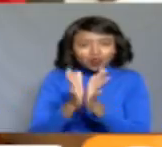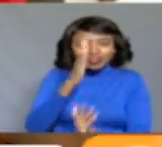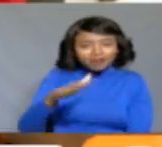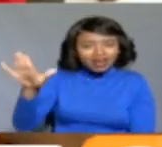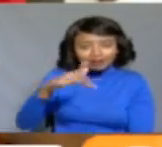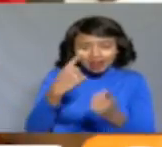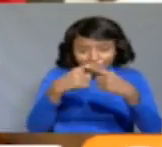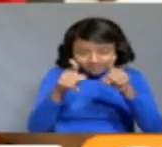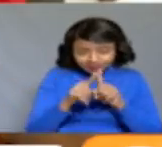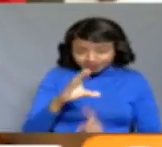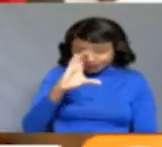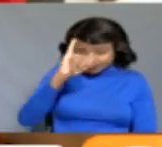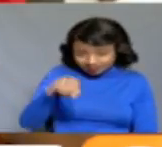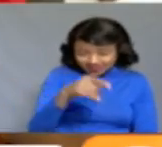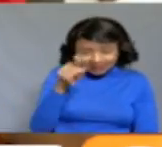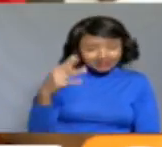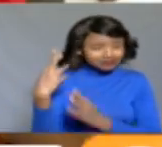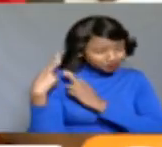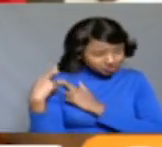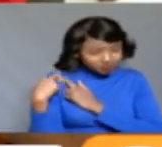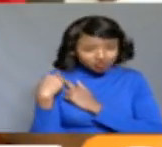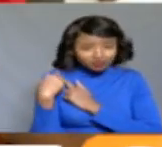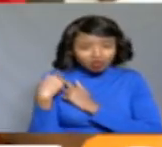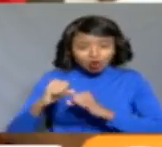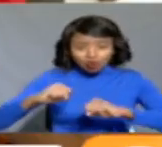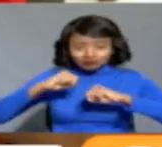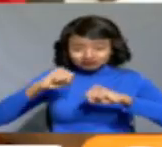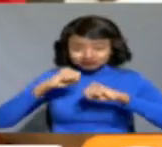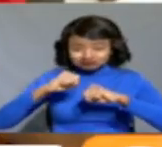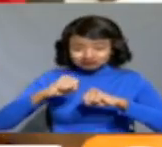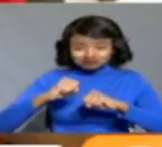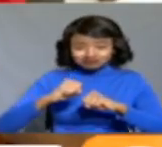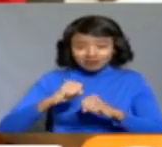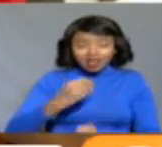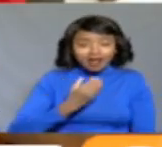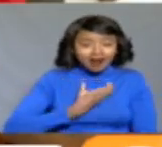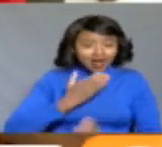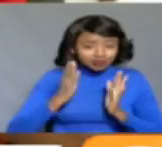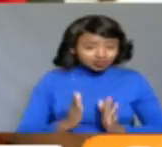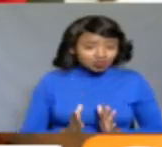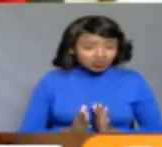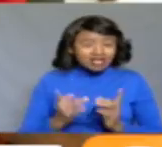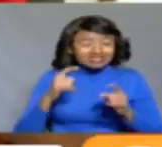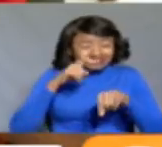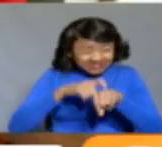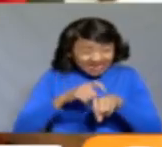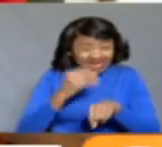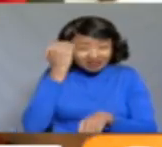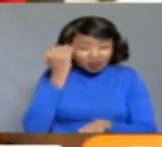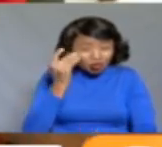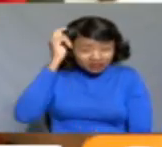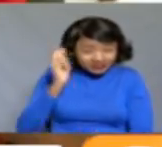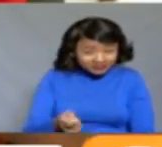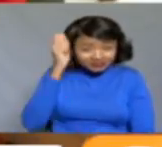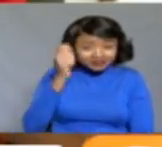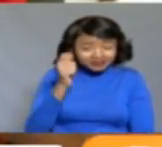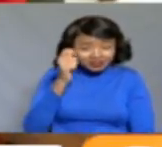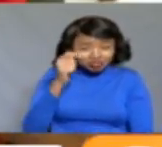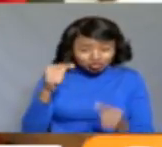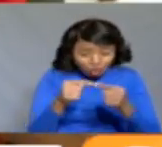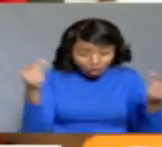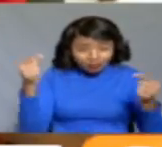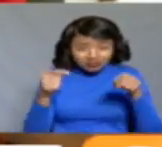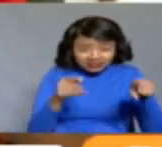Dimbili, the CJ is captive of senior counsel Ahmed Nasir Abdullahi, in that every time the court makes a ruling unfavorable to Ahmed